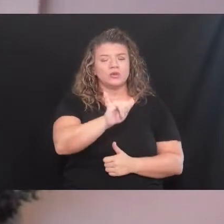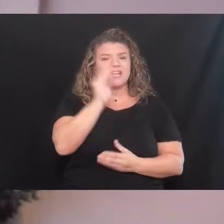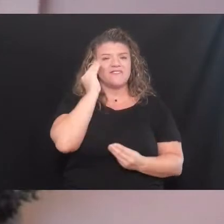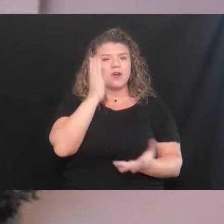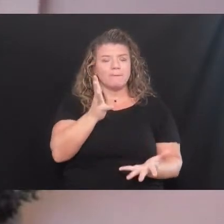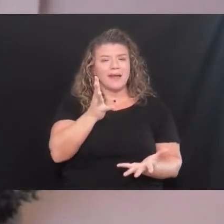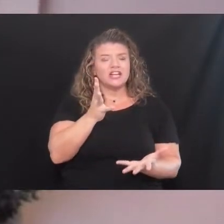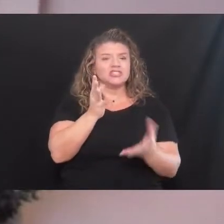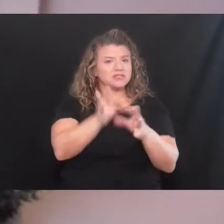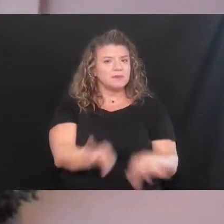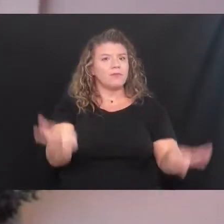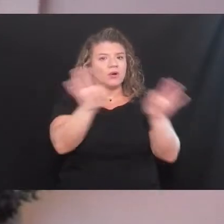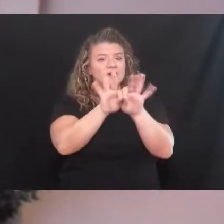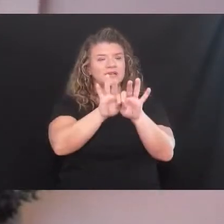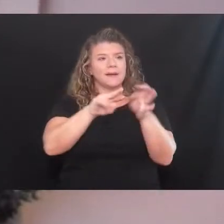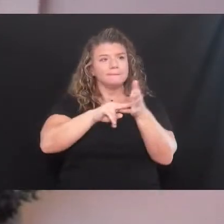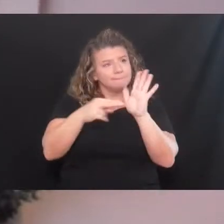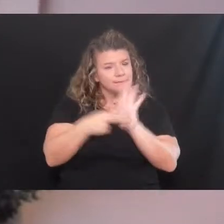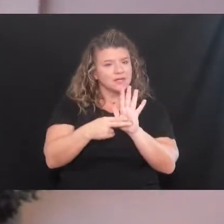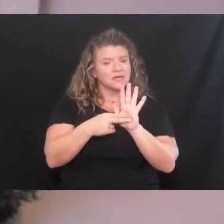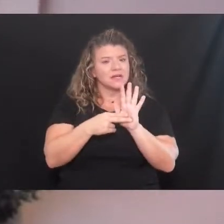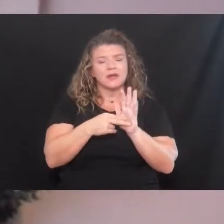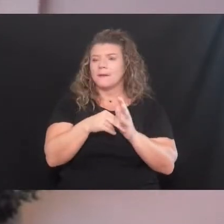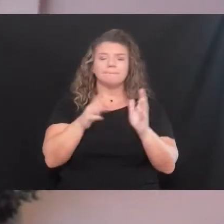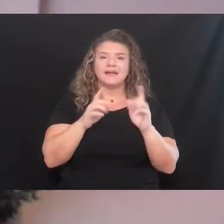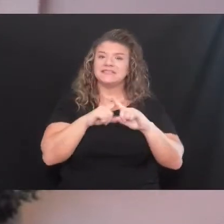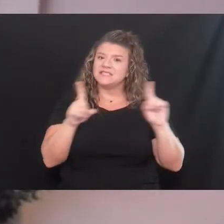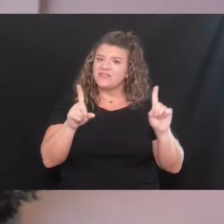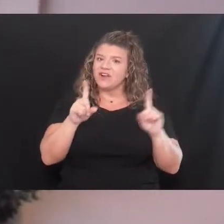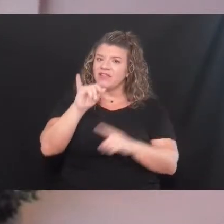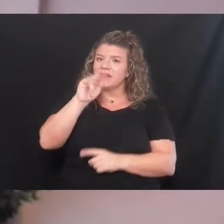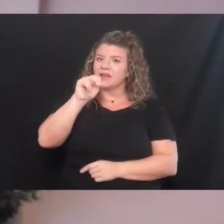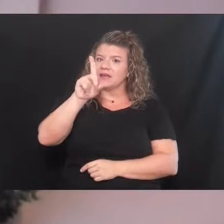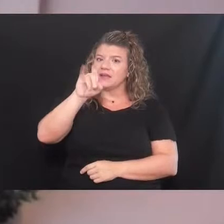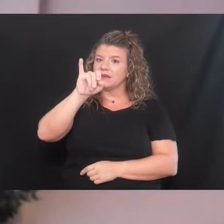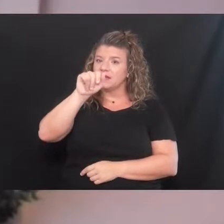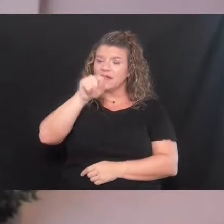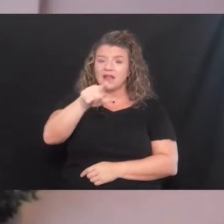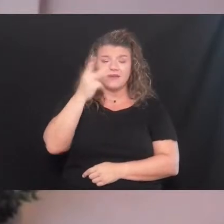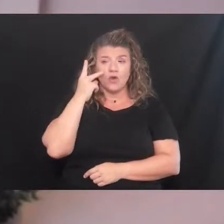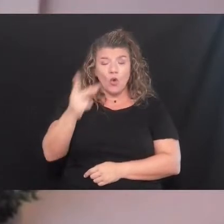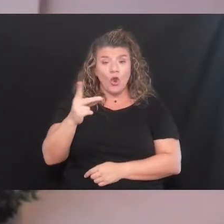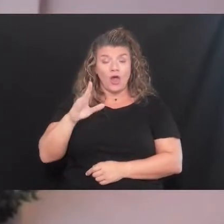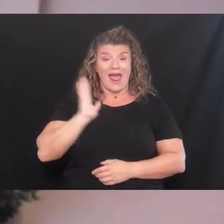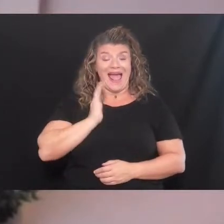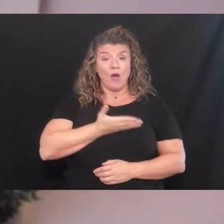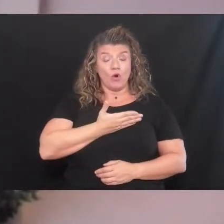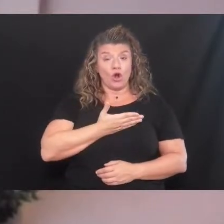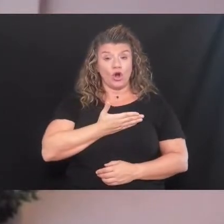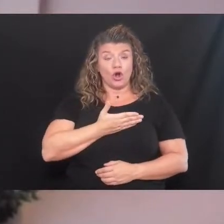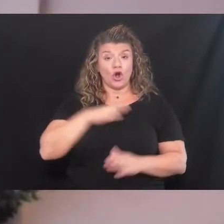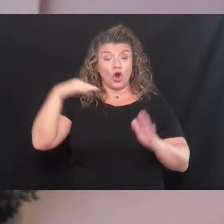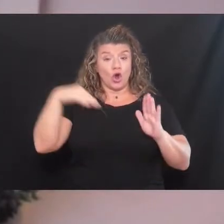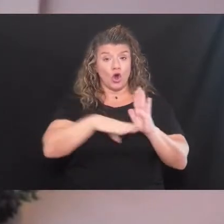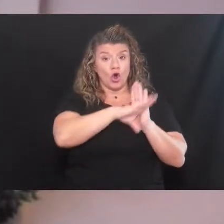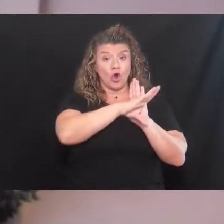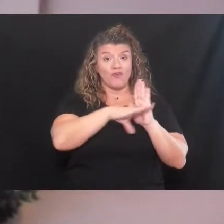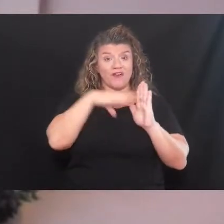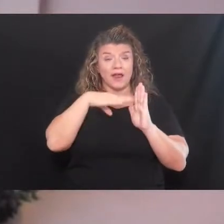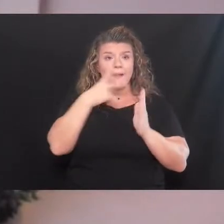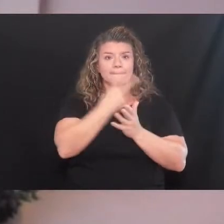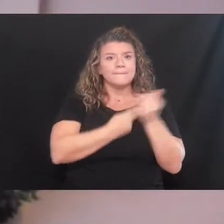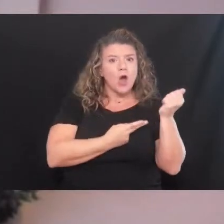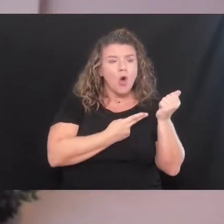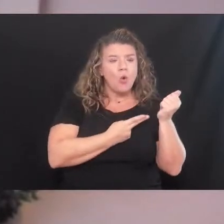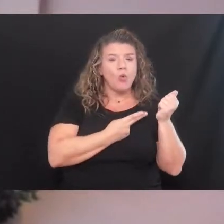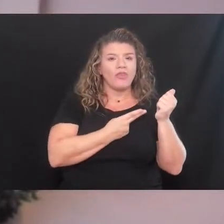bit of a lagging indicator, but much different than India. If you look at the slope of our curve, both in the cases